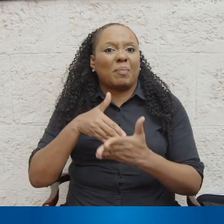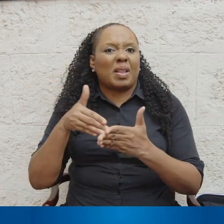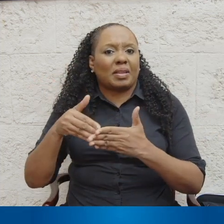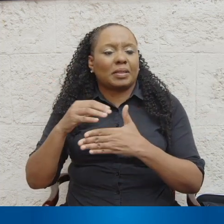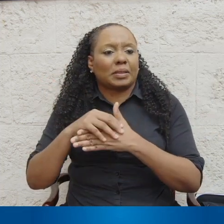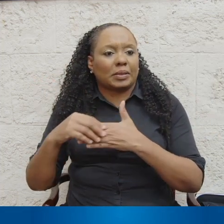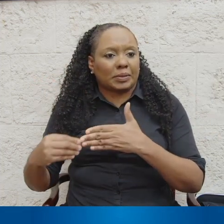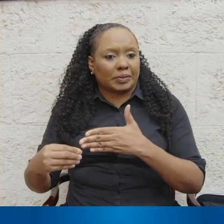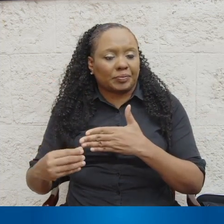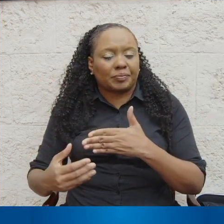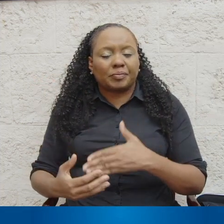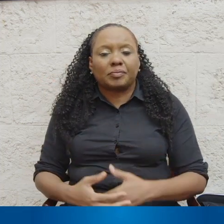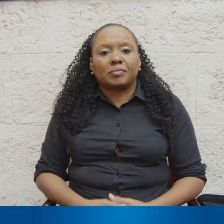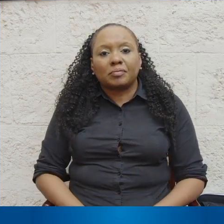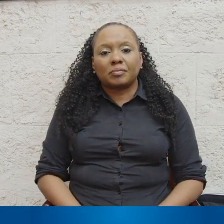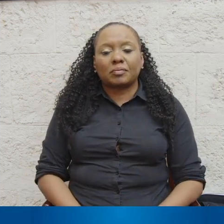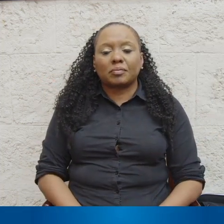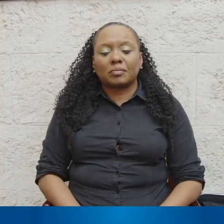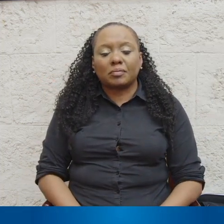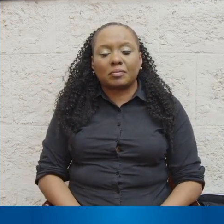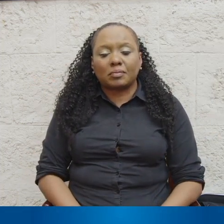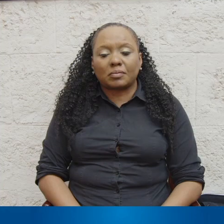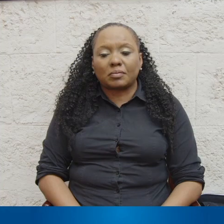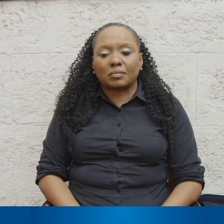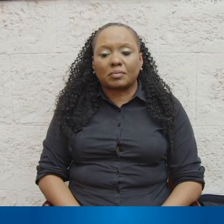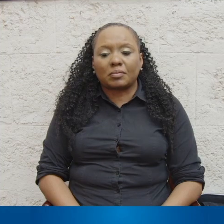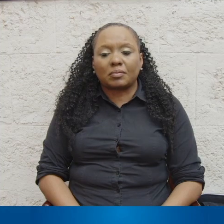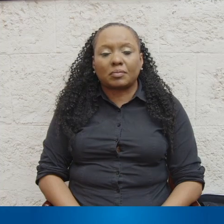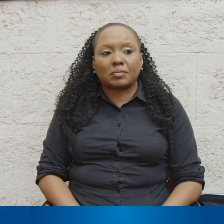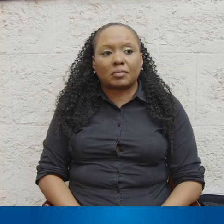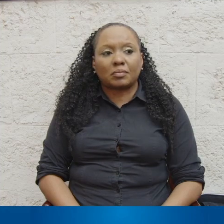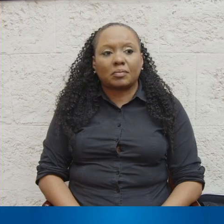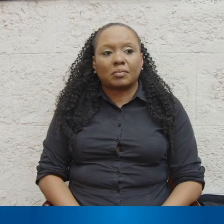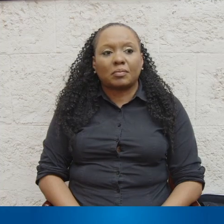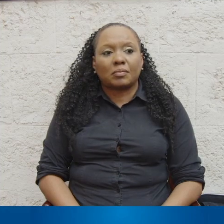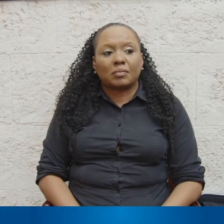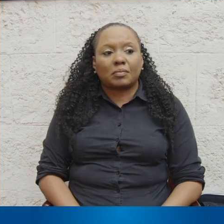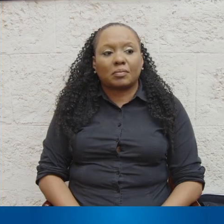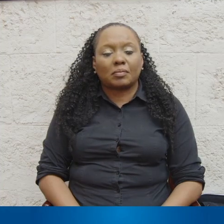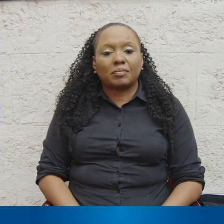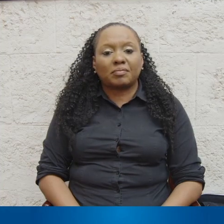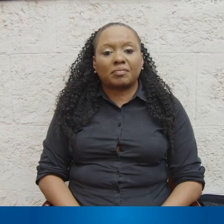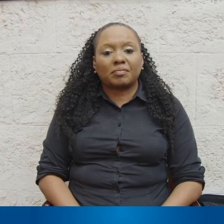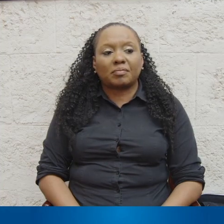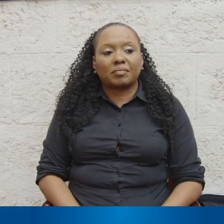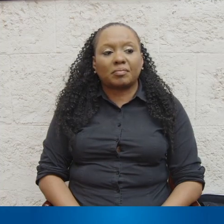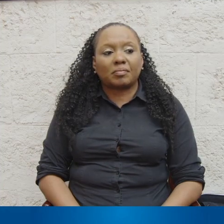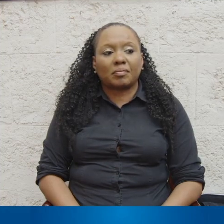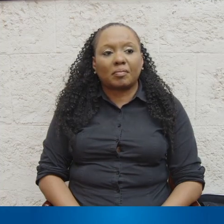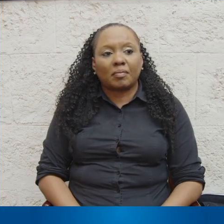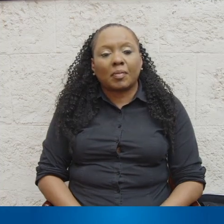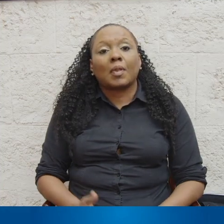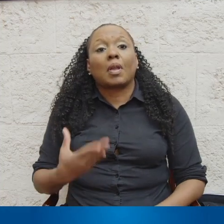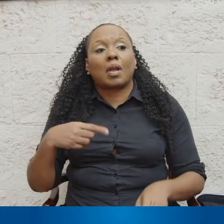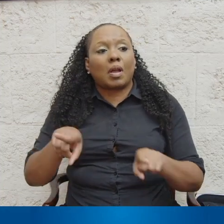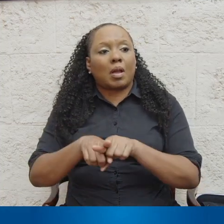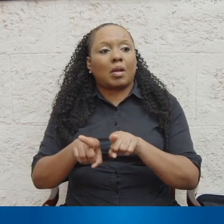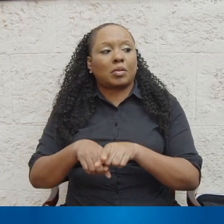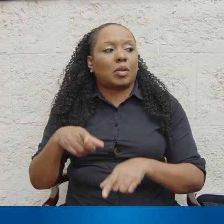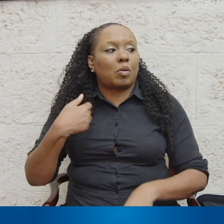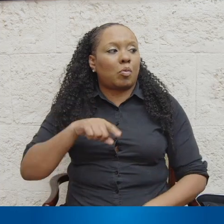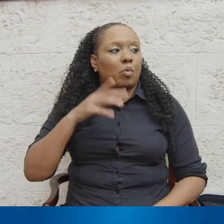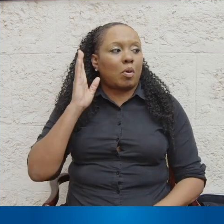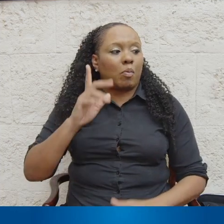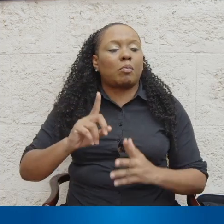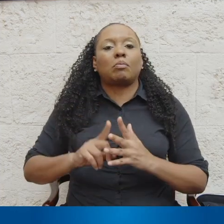Pegasus Capital as Barbados' partner for the launch of the Blue-Green Bank. Now, this is expected